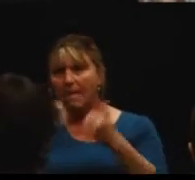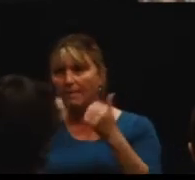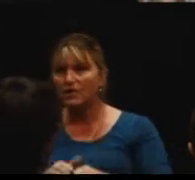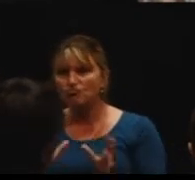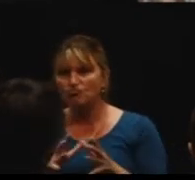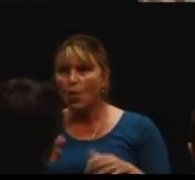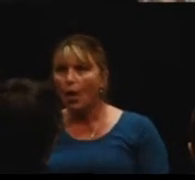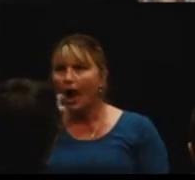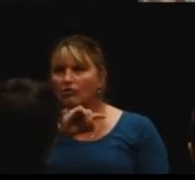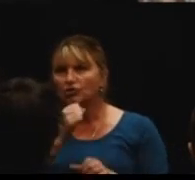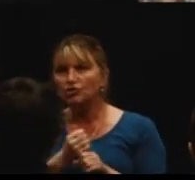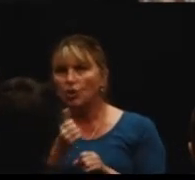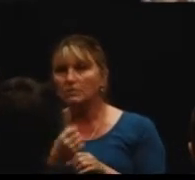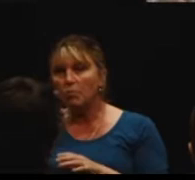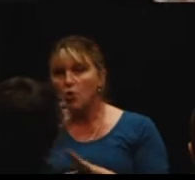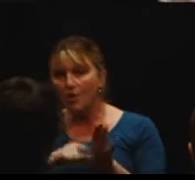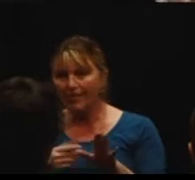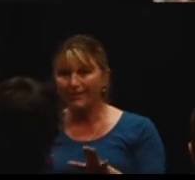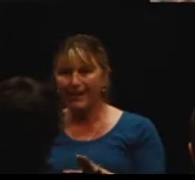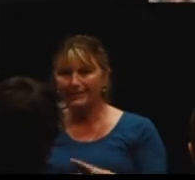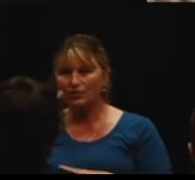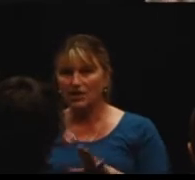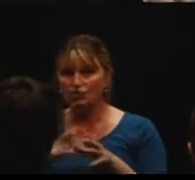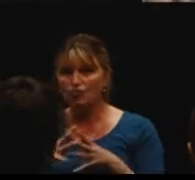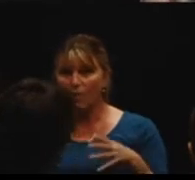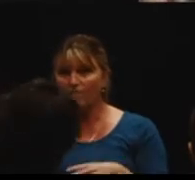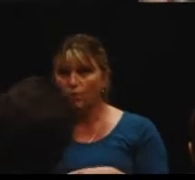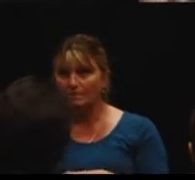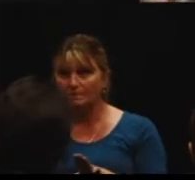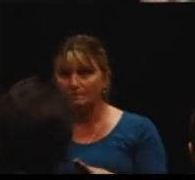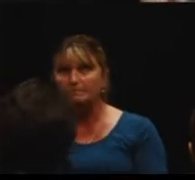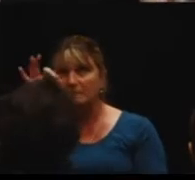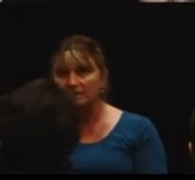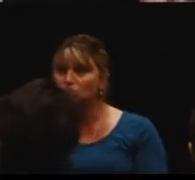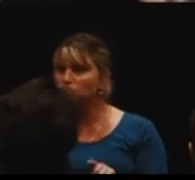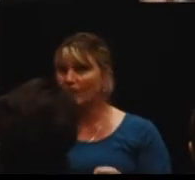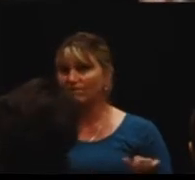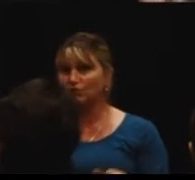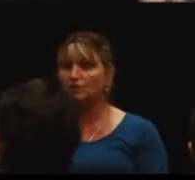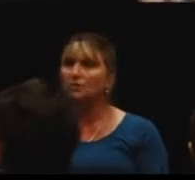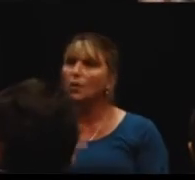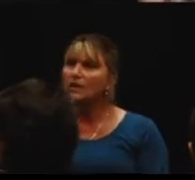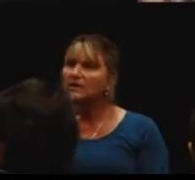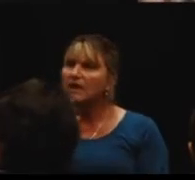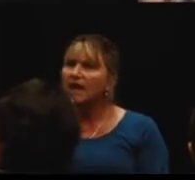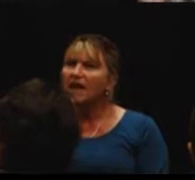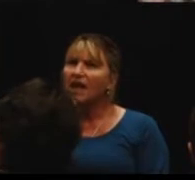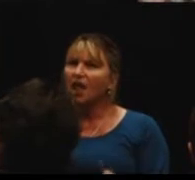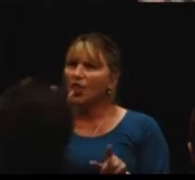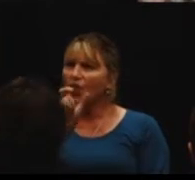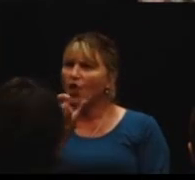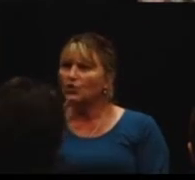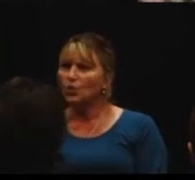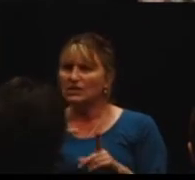growing 100 jobs a year the last 3 years, growing 40%. So that's what we already do. But I actually think when we say the term digital weightless exports, we're